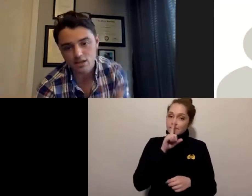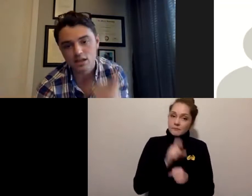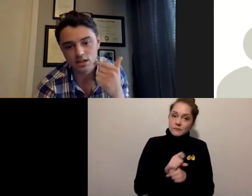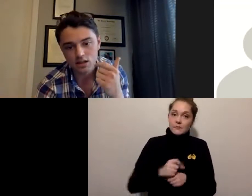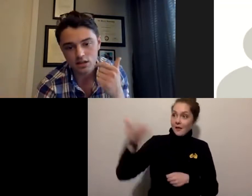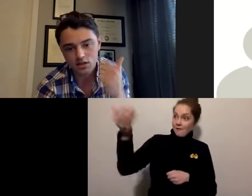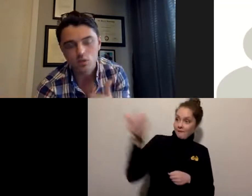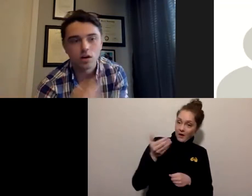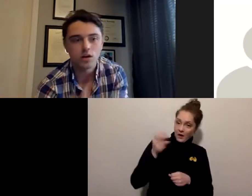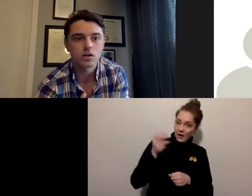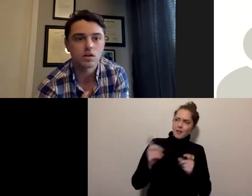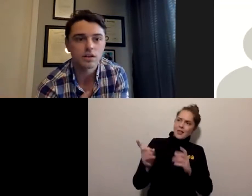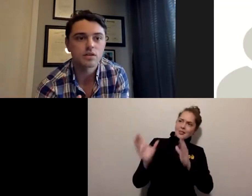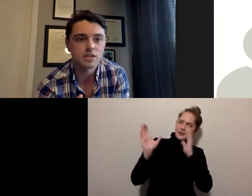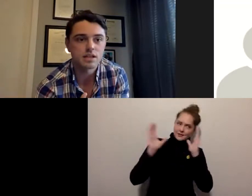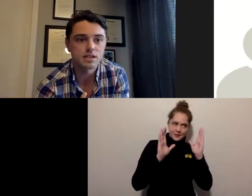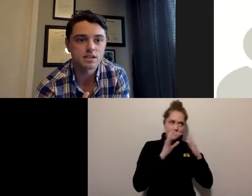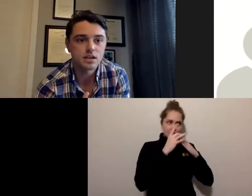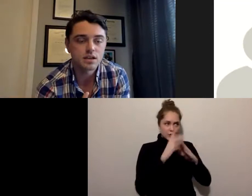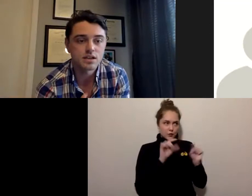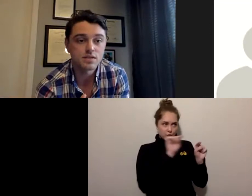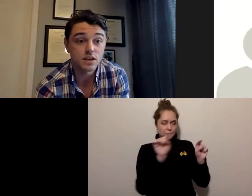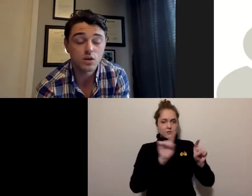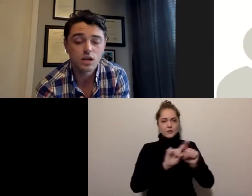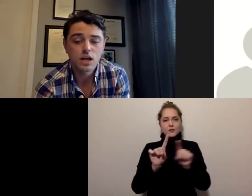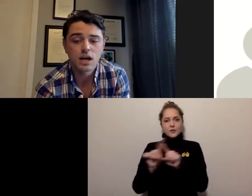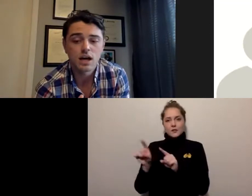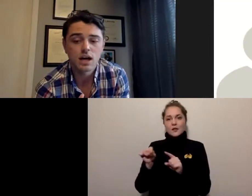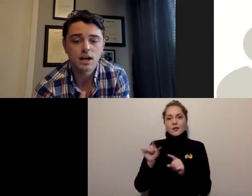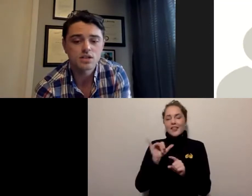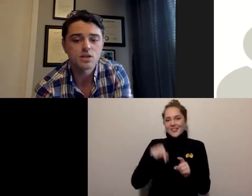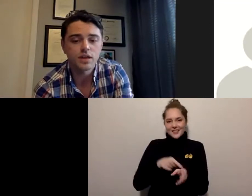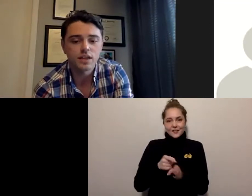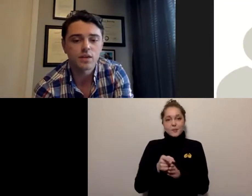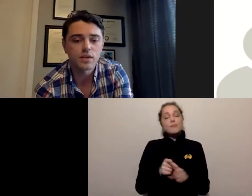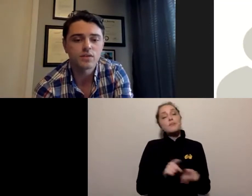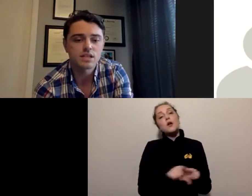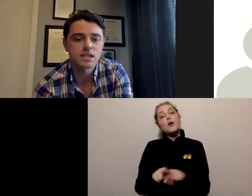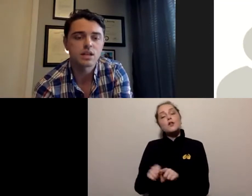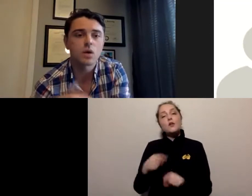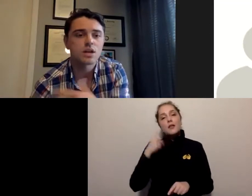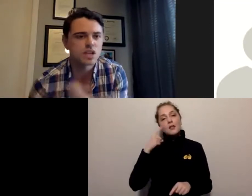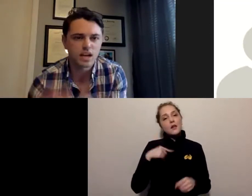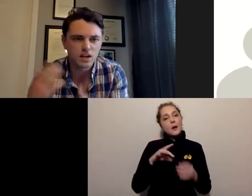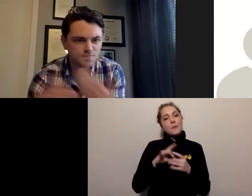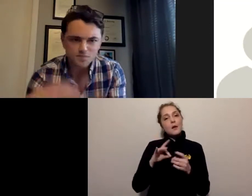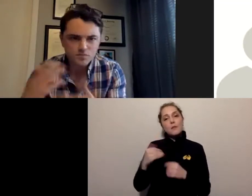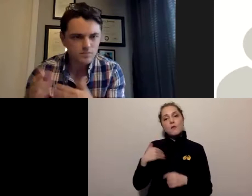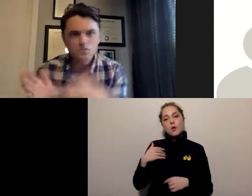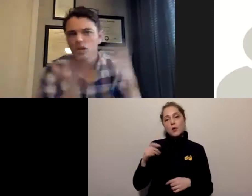and listening to our leaders in this field. I think I referenced in the